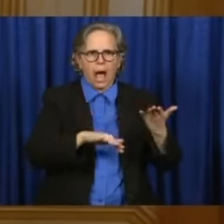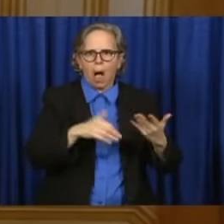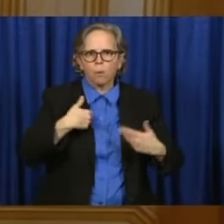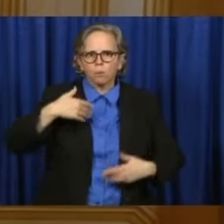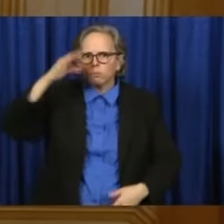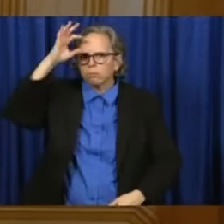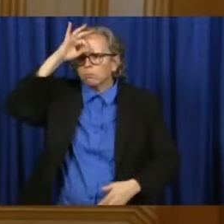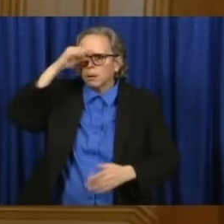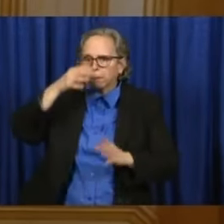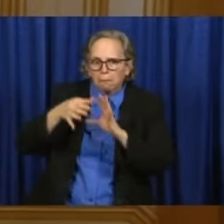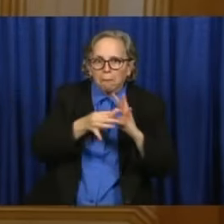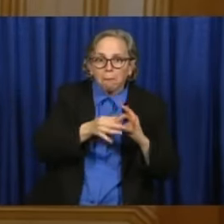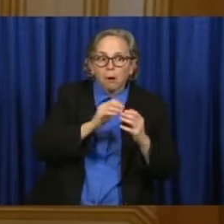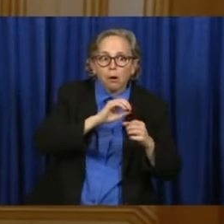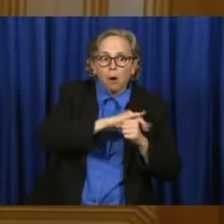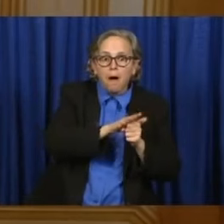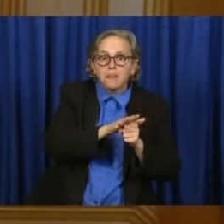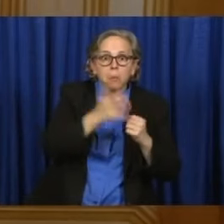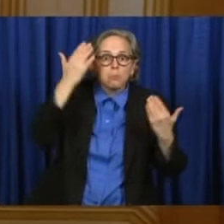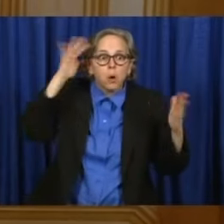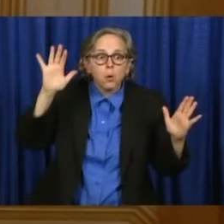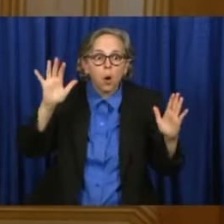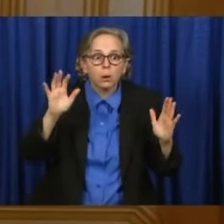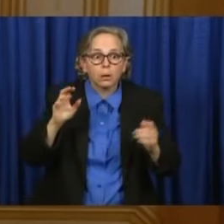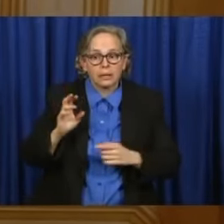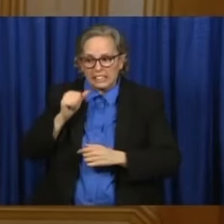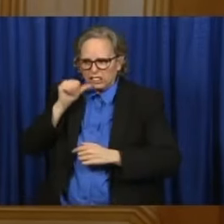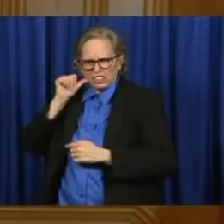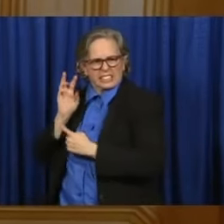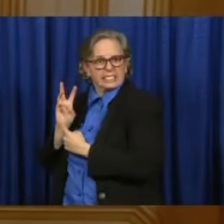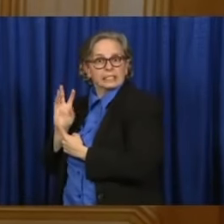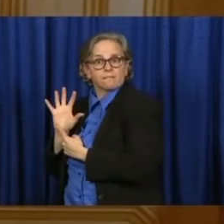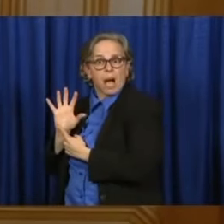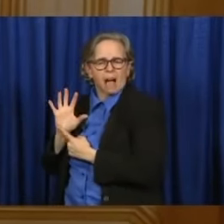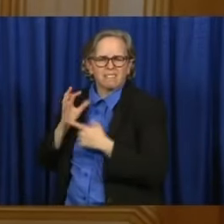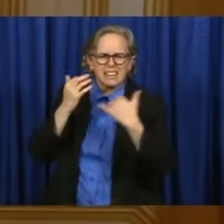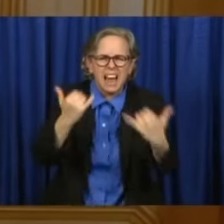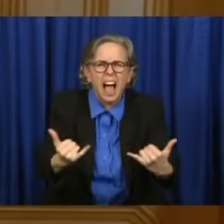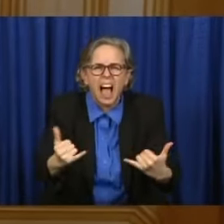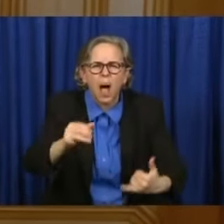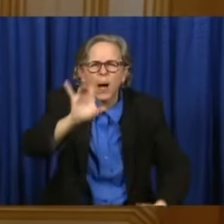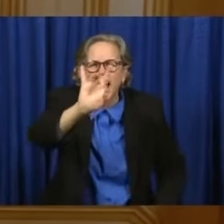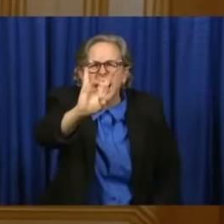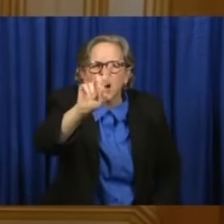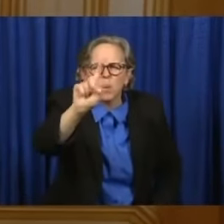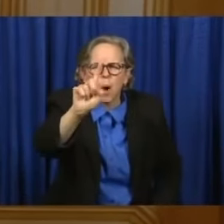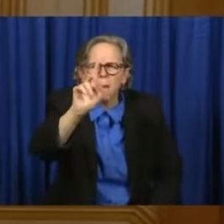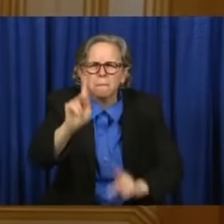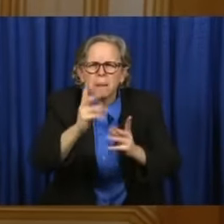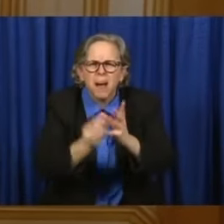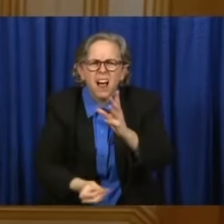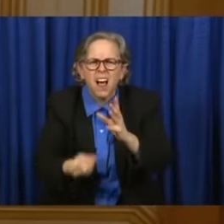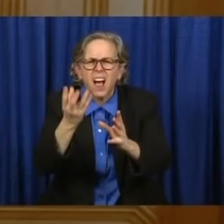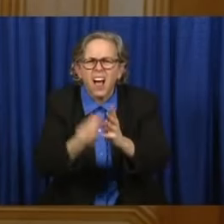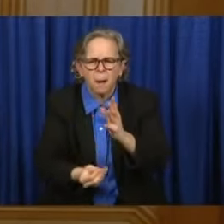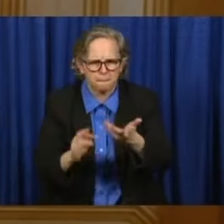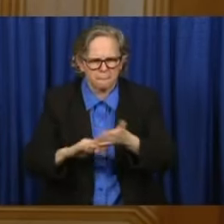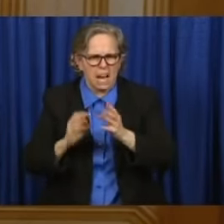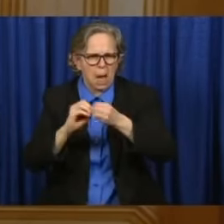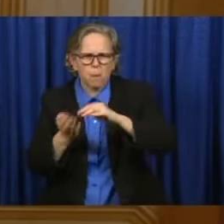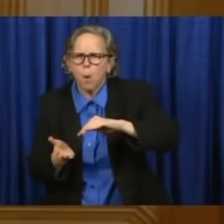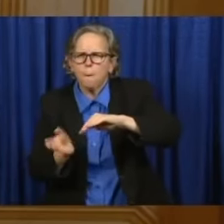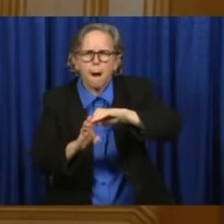65 it was yesterday, it's now 81. We're going to continue to see these numbers go up, no matter what we do.